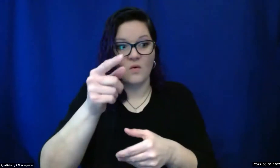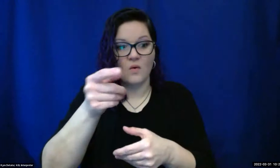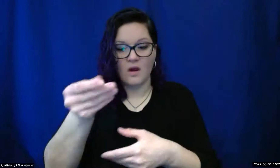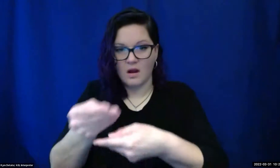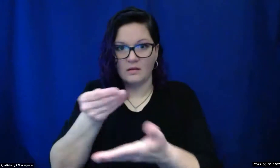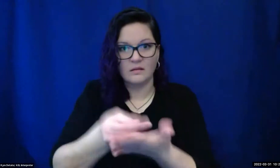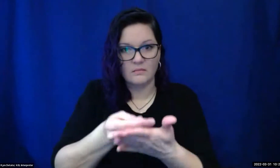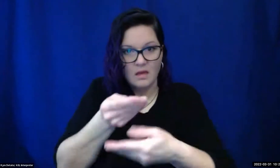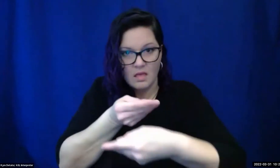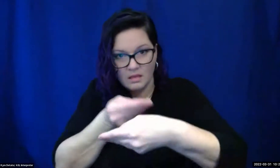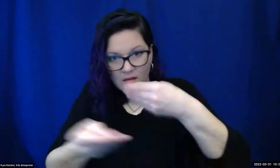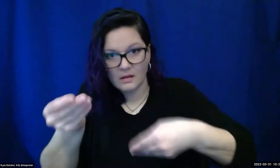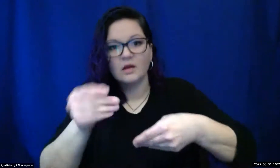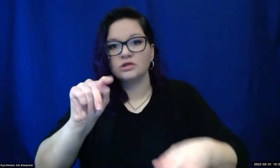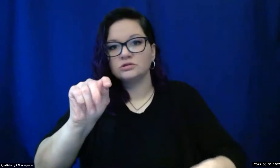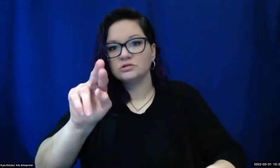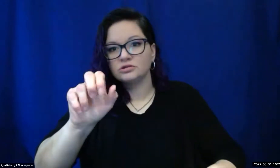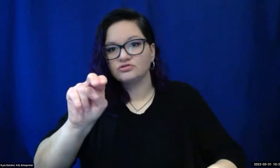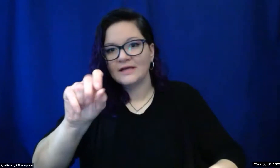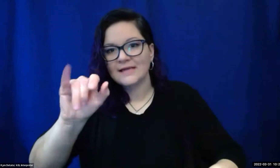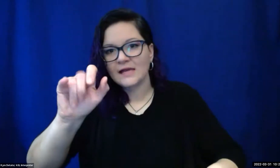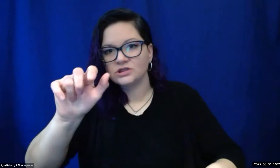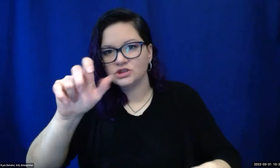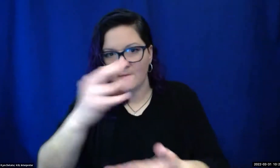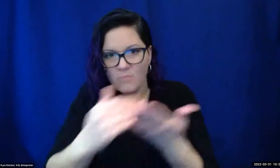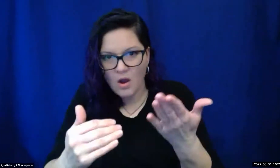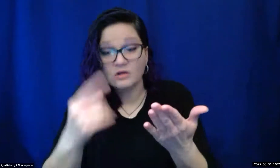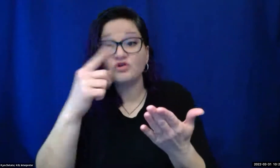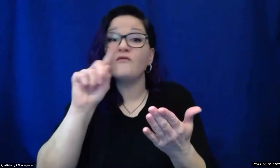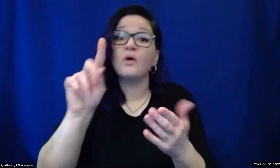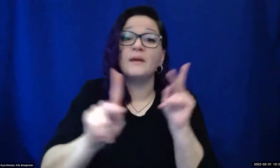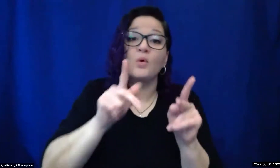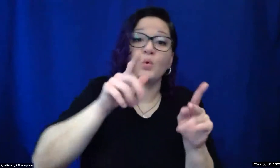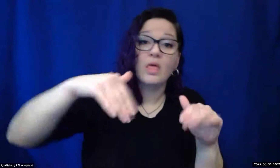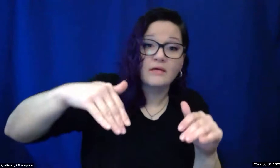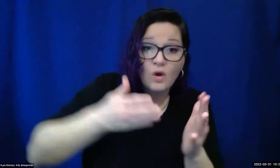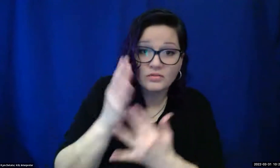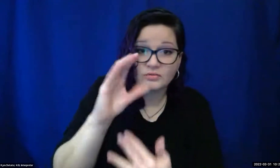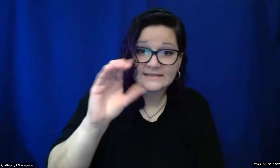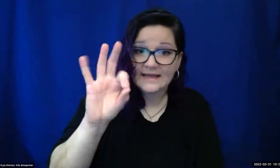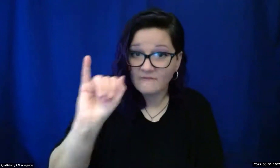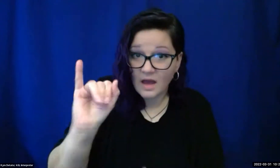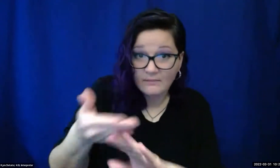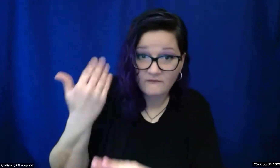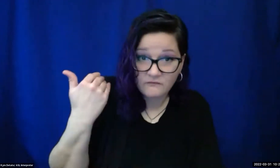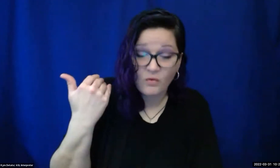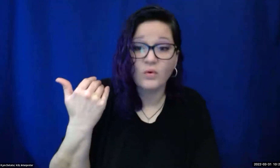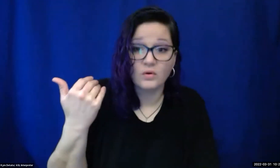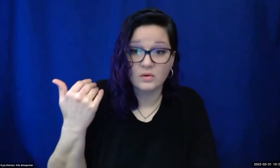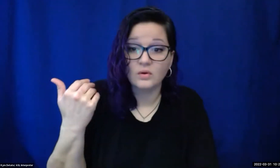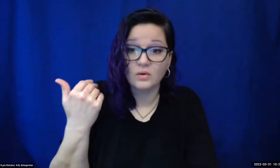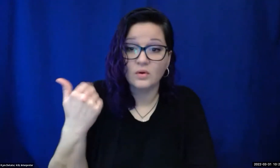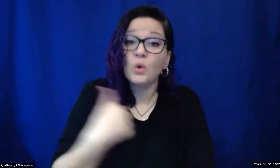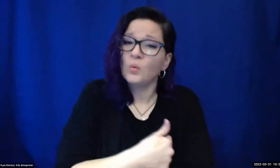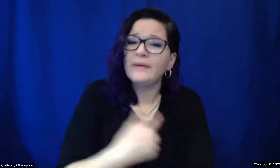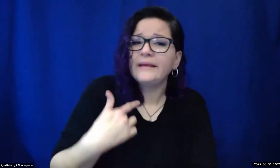so just for folks who have not gone through the CFI program before, what we do